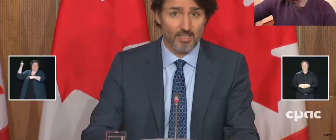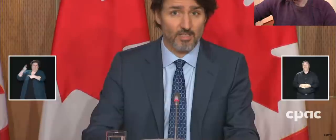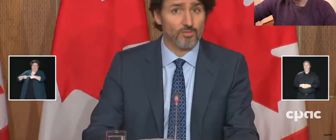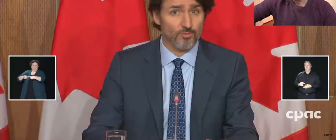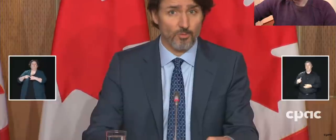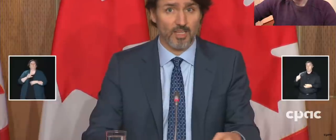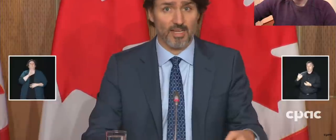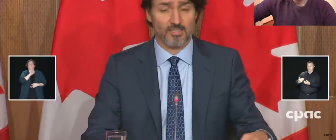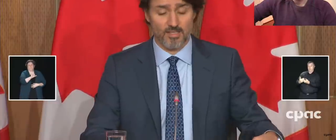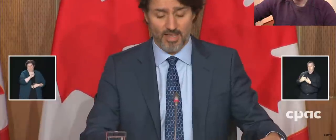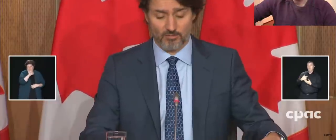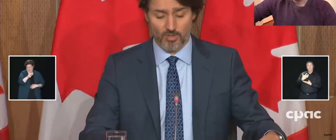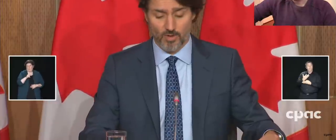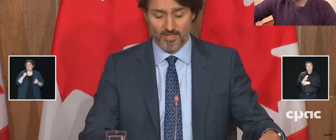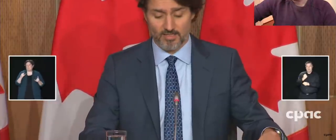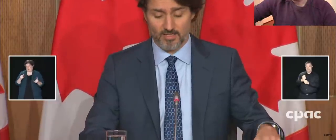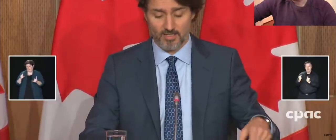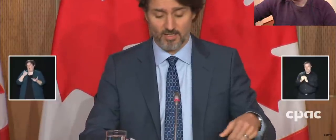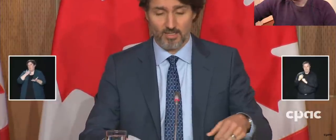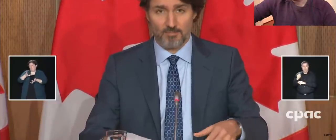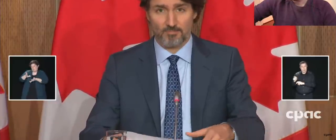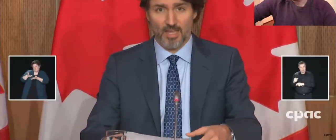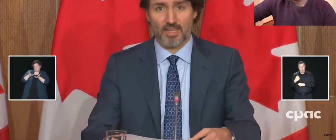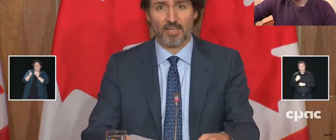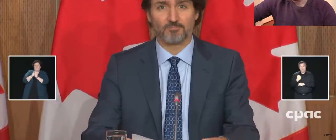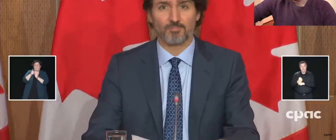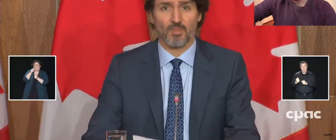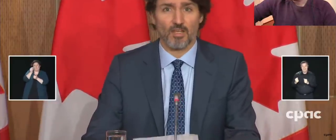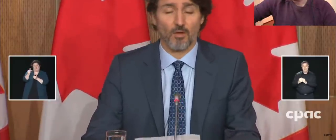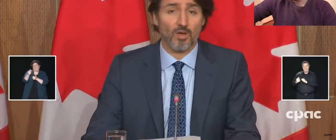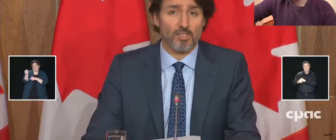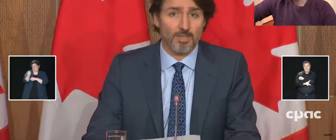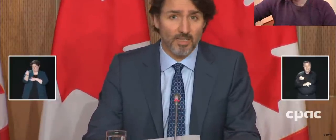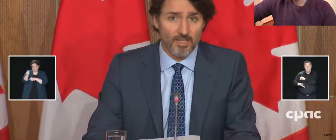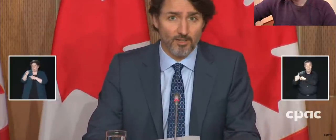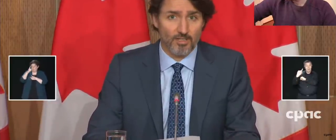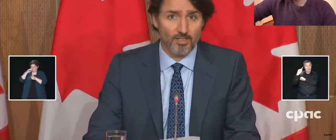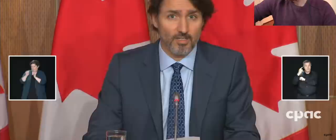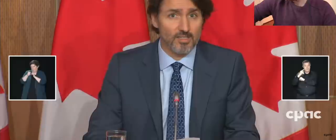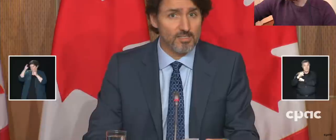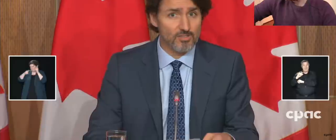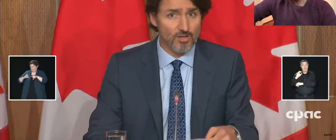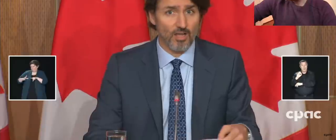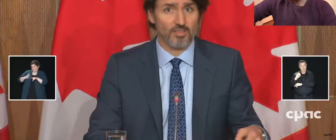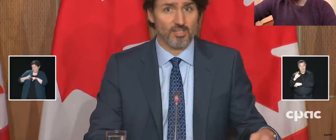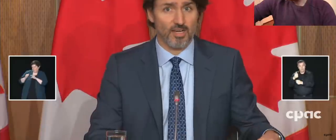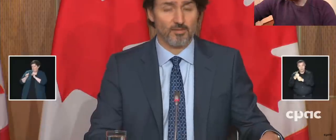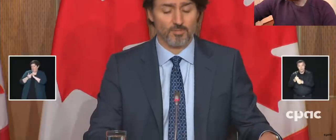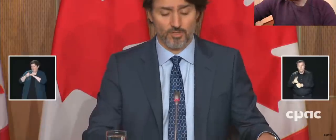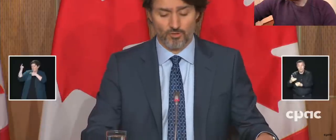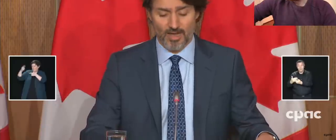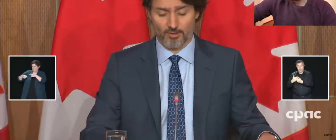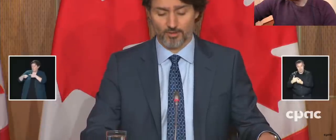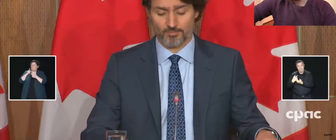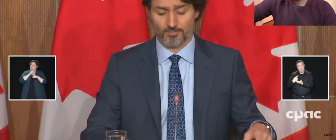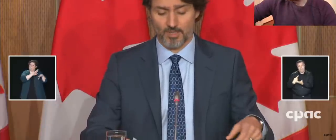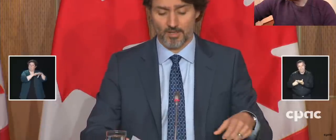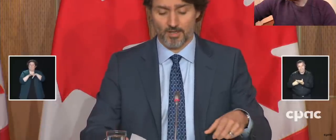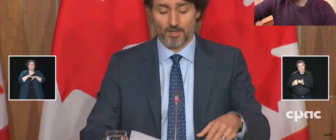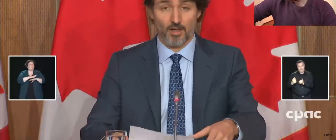today to formalize that request. Again, I want to be clear. This is not the time to